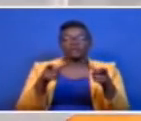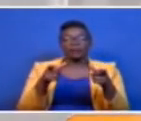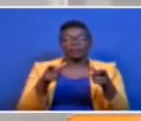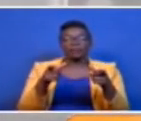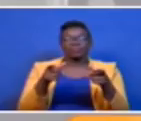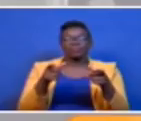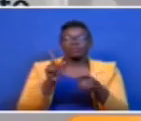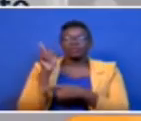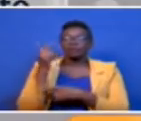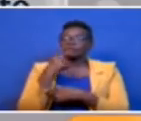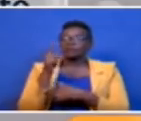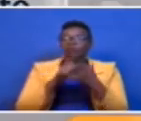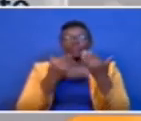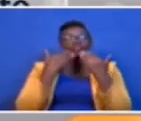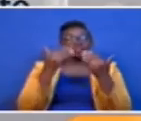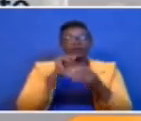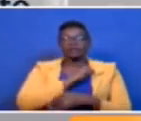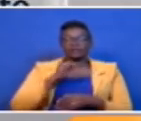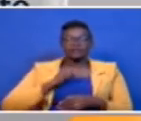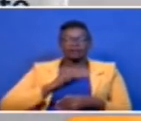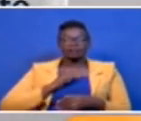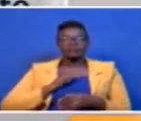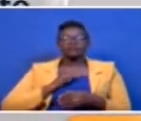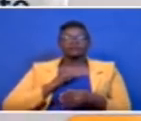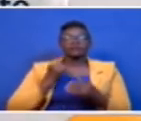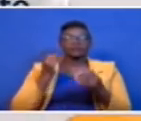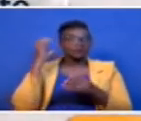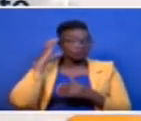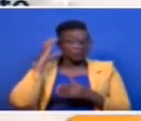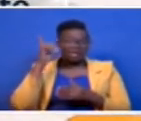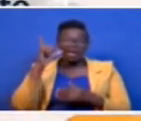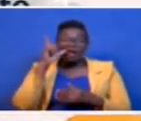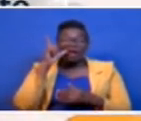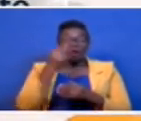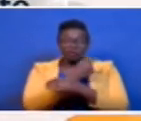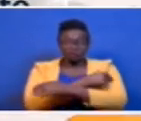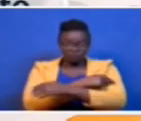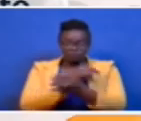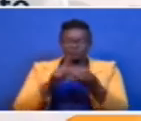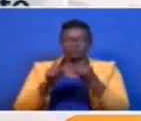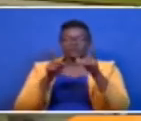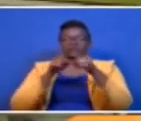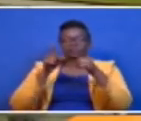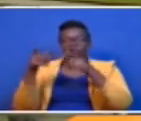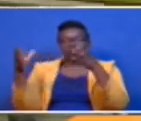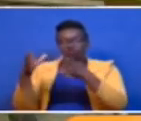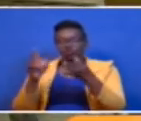post, he thanked staff at the Universal College London Hospitals, his team at Safaricom, and